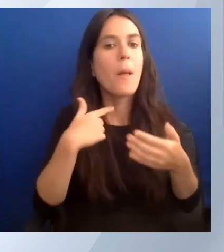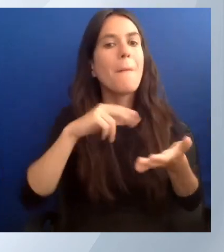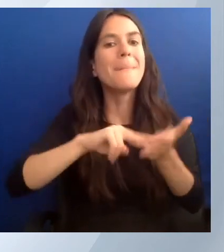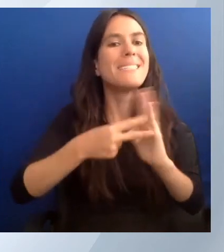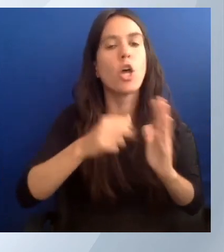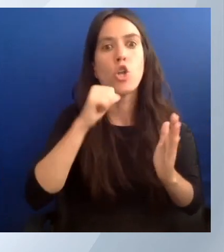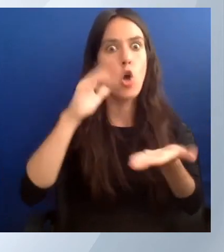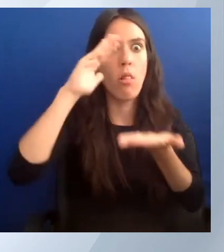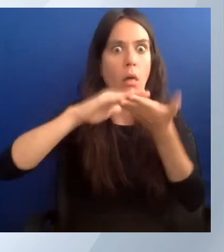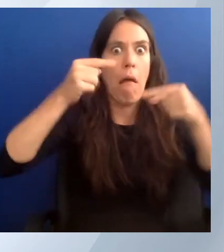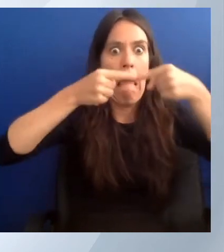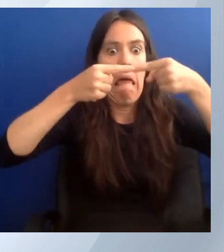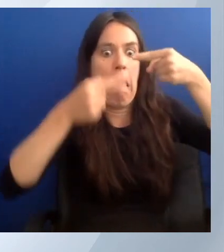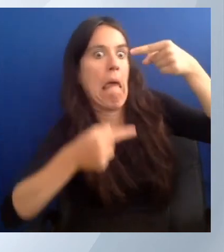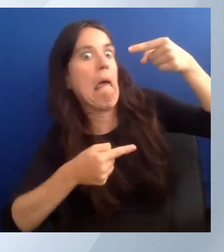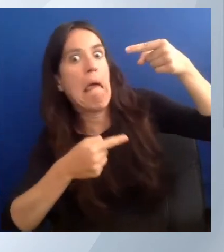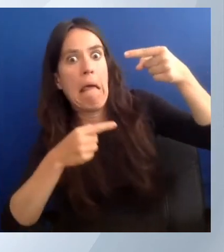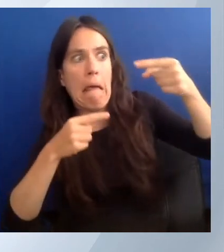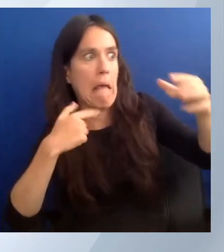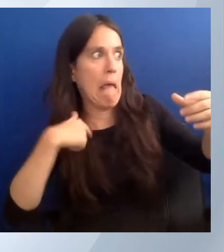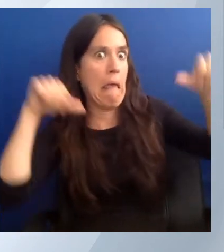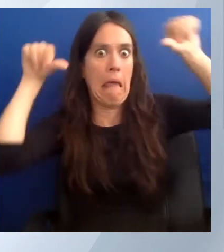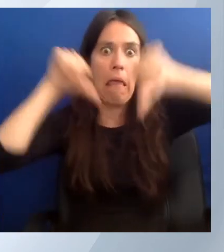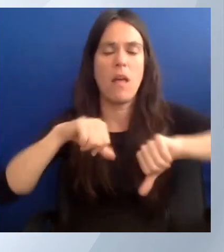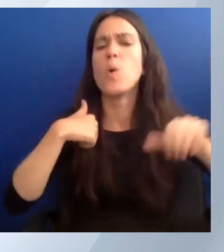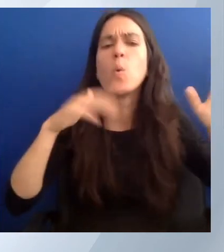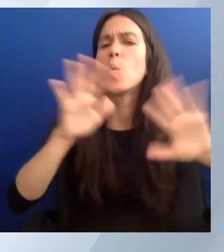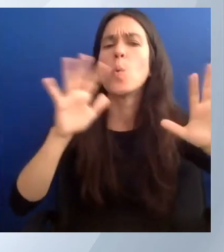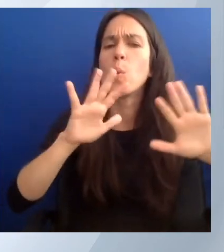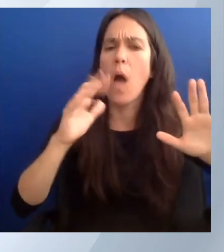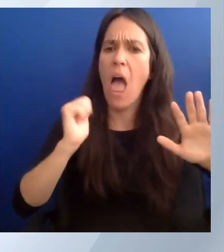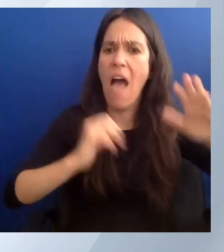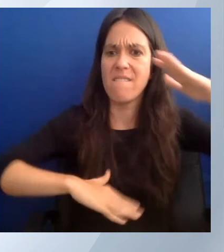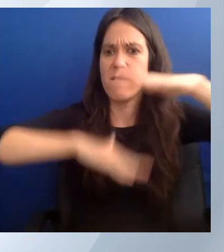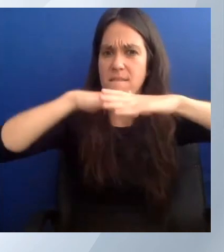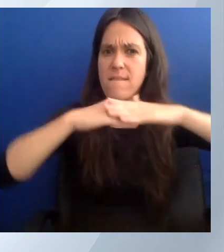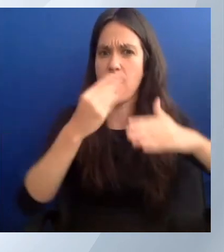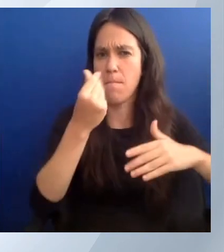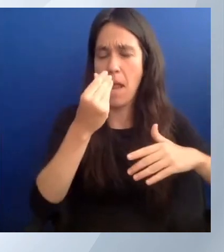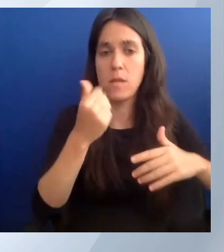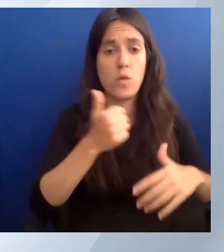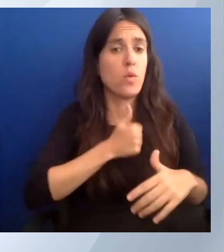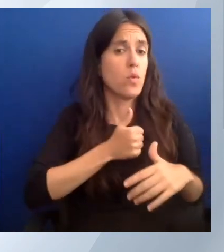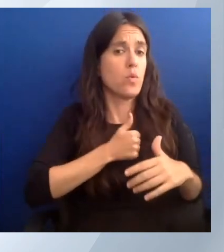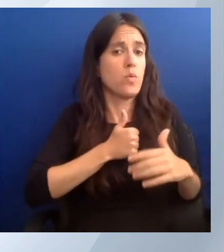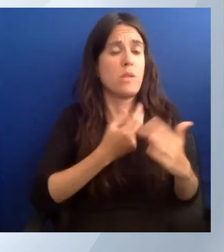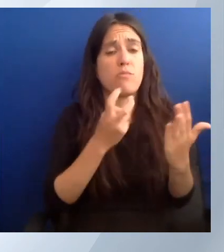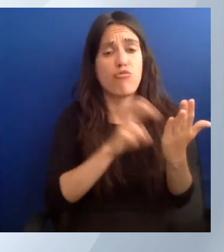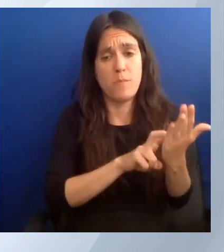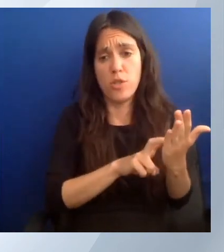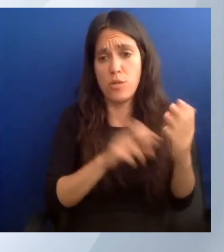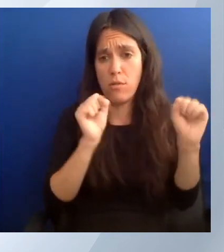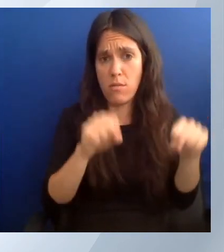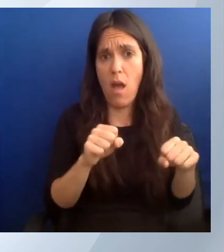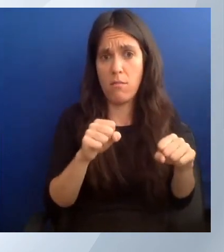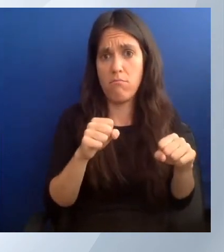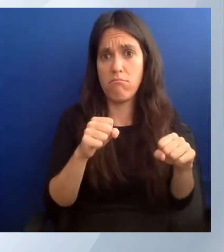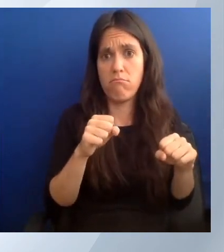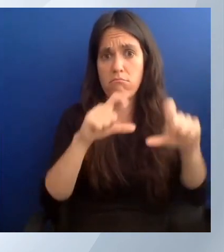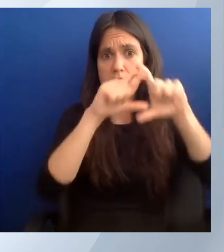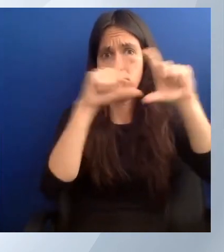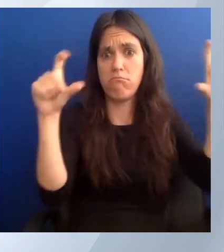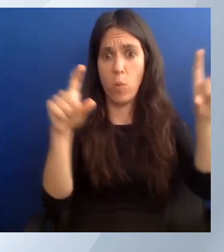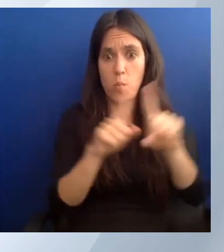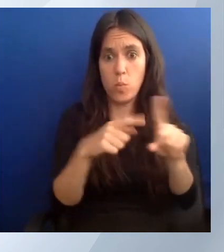nightmare situation. If you don't have that, you can take your own subscription, of course. That's how I ran this demonstration. But if